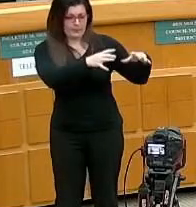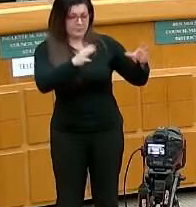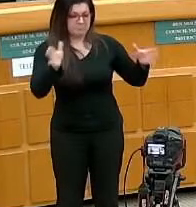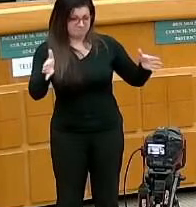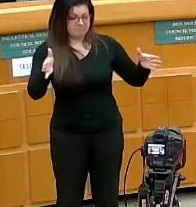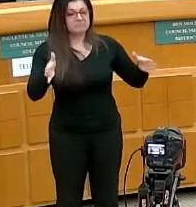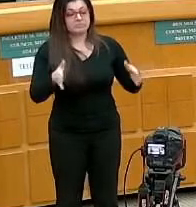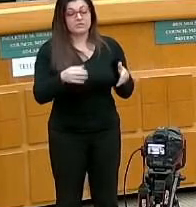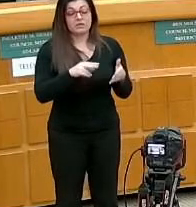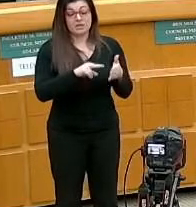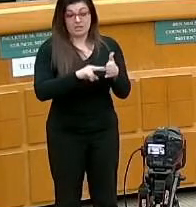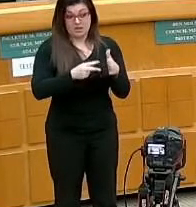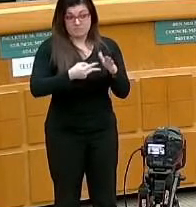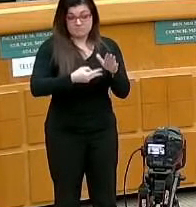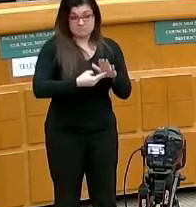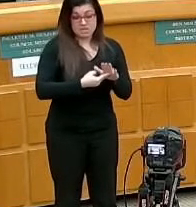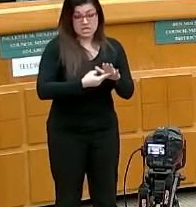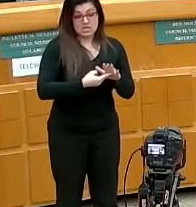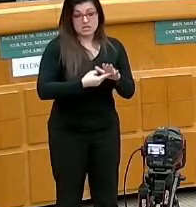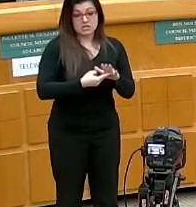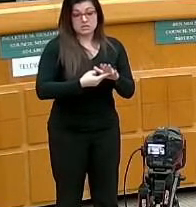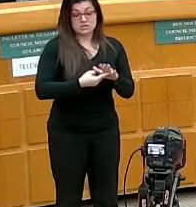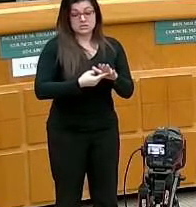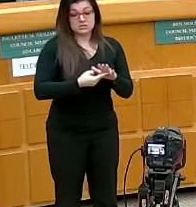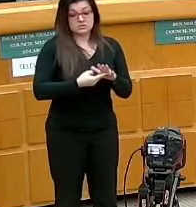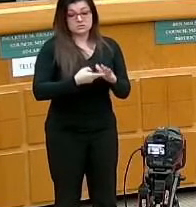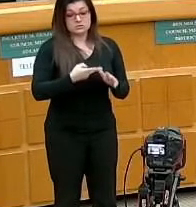this isn't a virus that's particularly